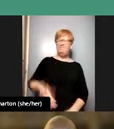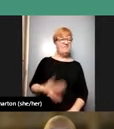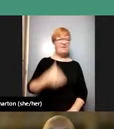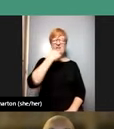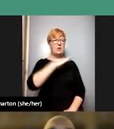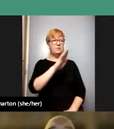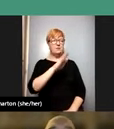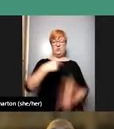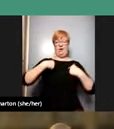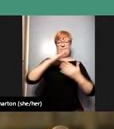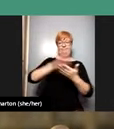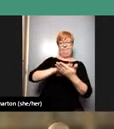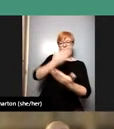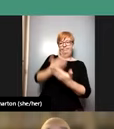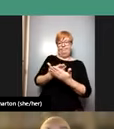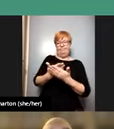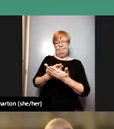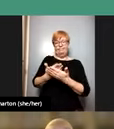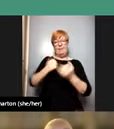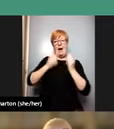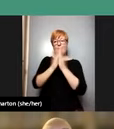is London is the Place for Me.